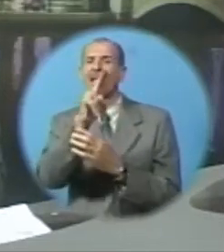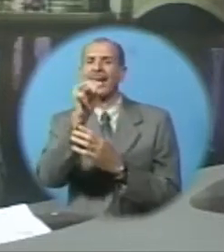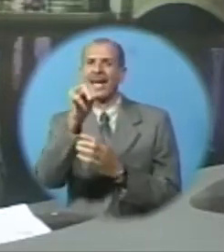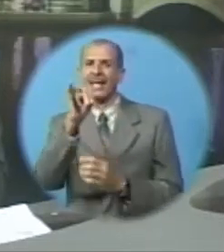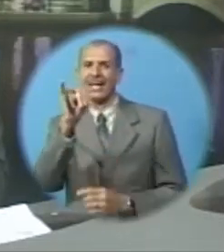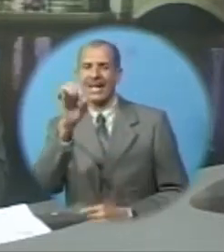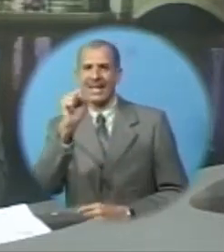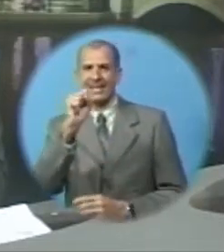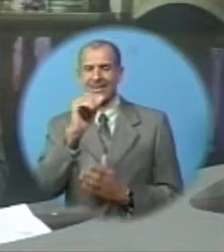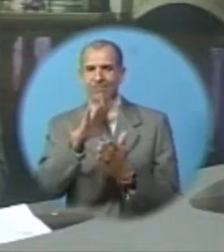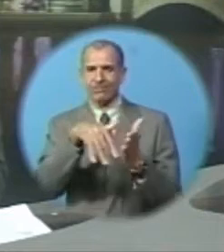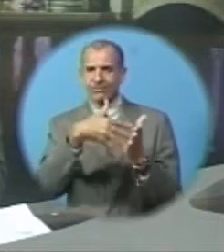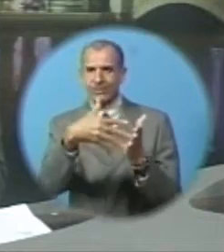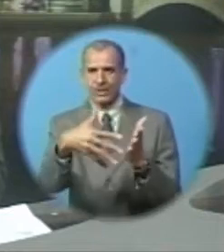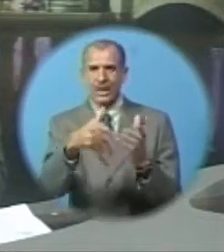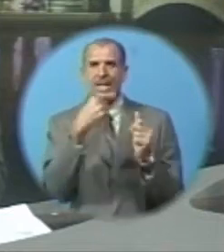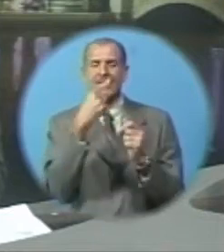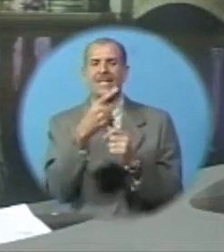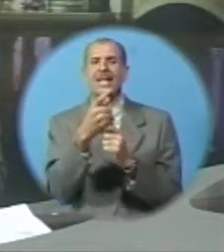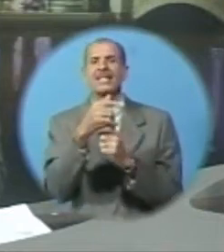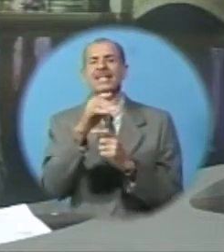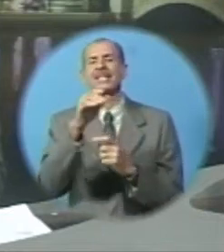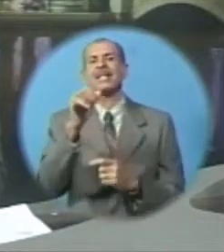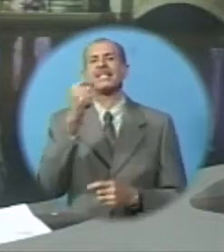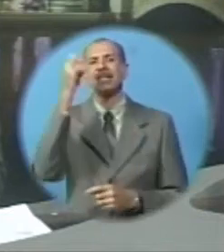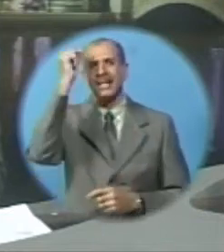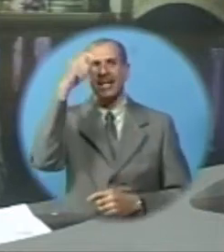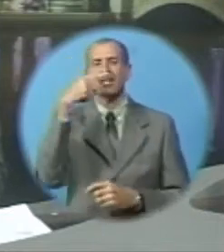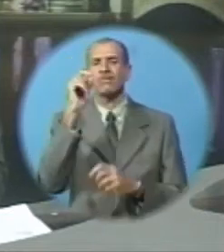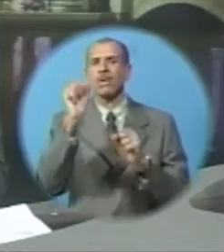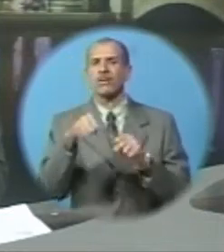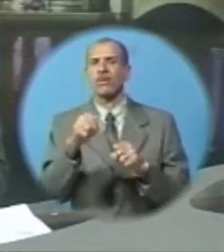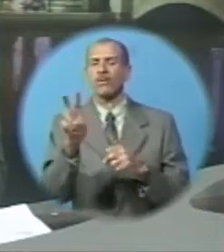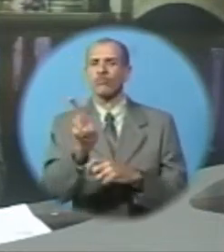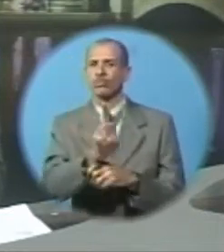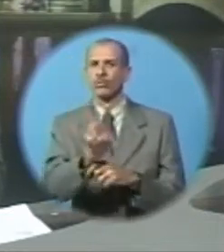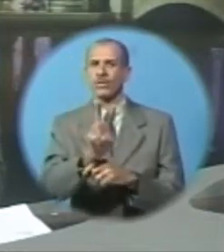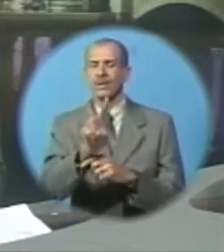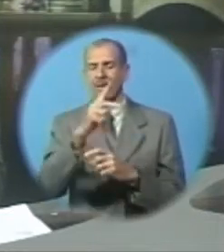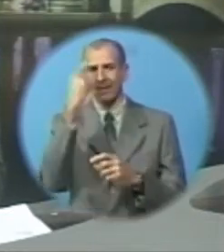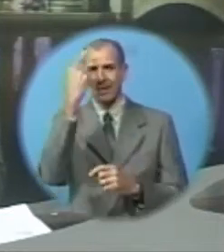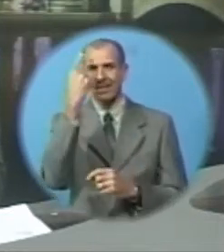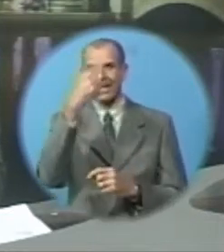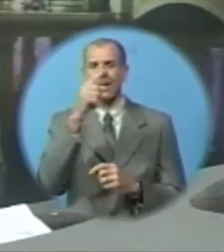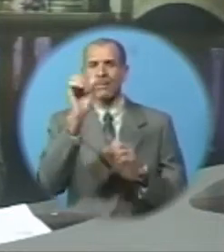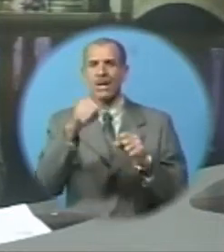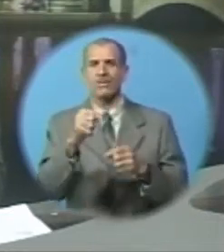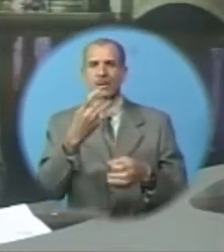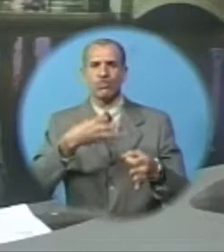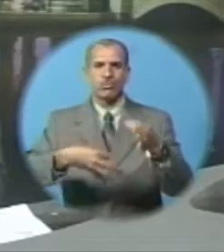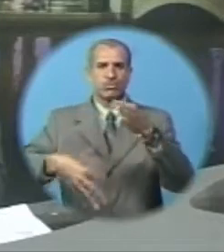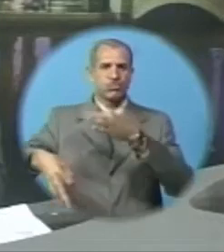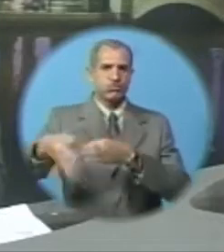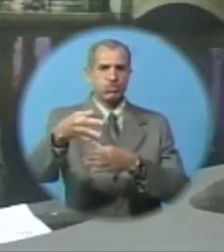Insurance Scheme, Mr. Sinkler says it may be possible for the two entities to consider a possible swap